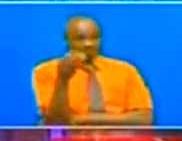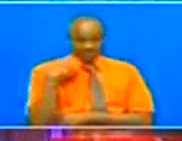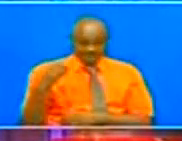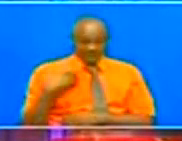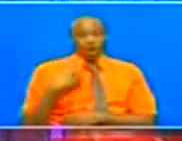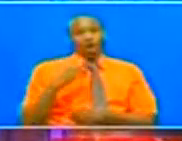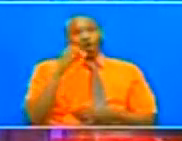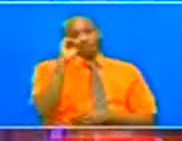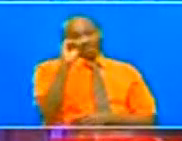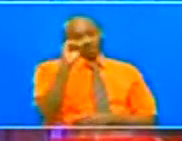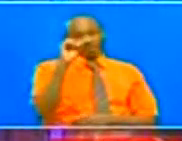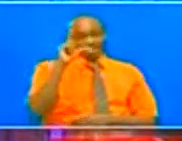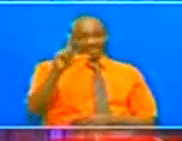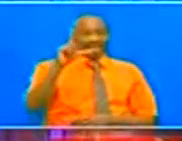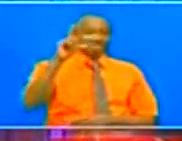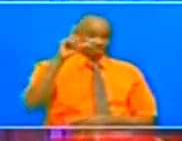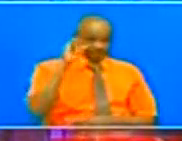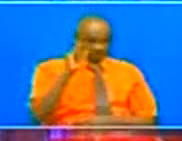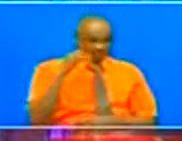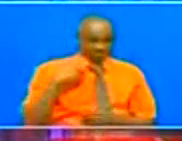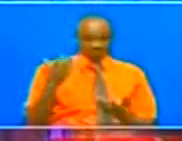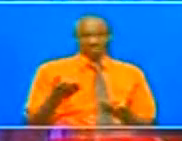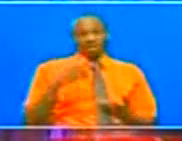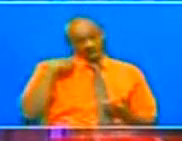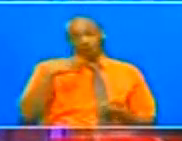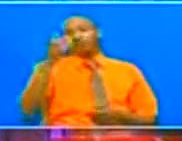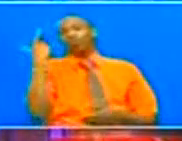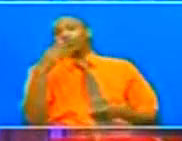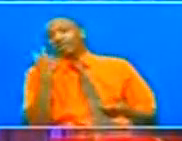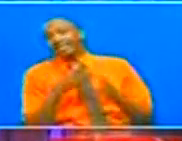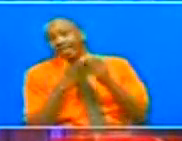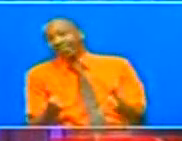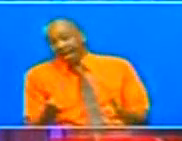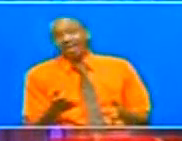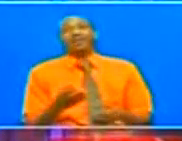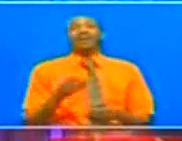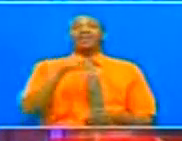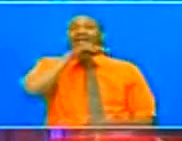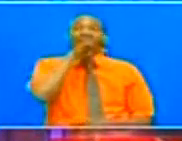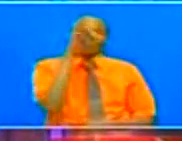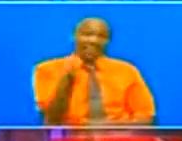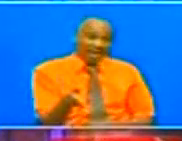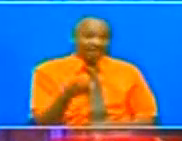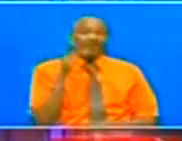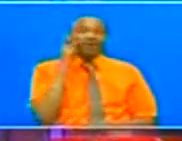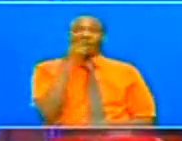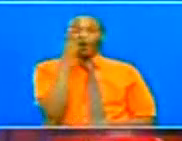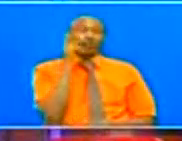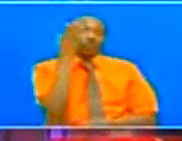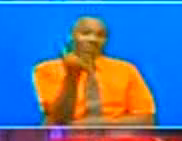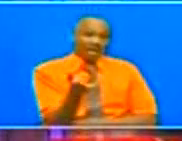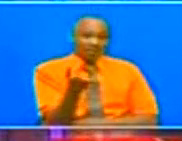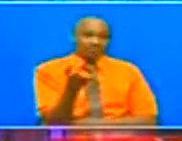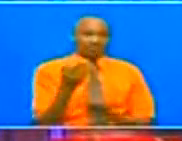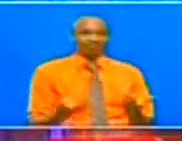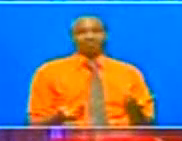Linda Inchi. Yes. Who was in power? Raila Odinga was in office. Kalonzo Musyoka was the vice president. Moses Wetangula was the minister of foreign affairs.